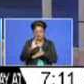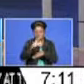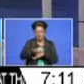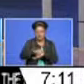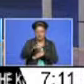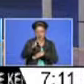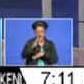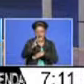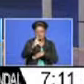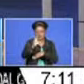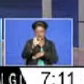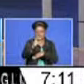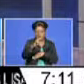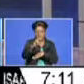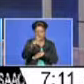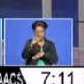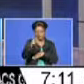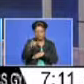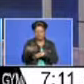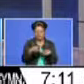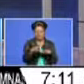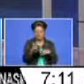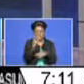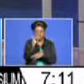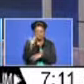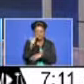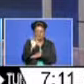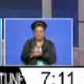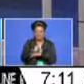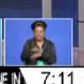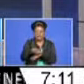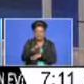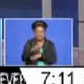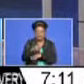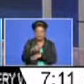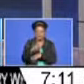when they discovered the drugs in two buckets. No arrests were made in this matter.